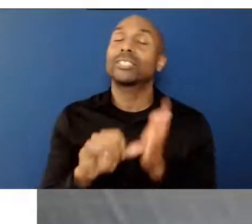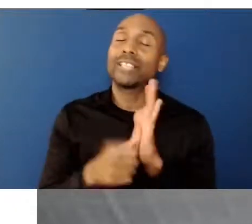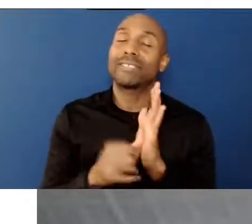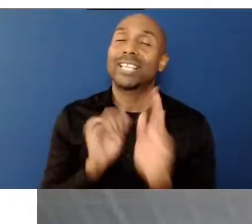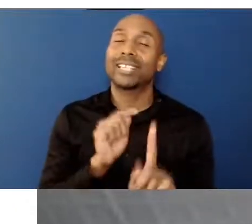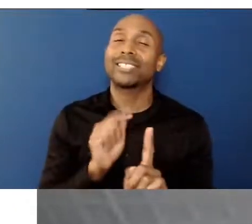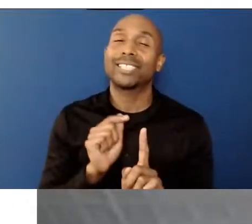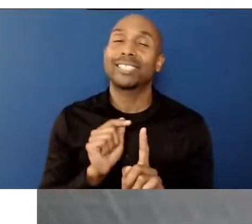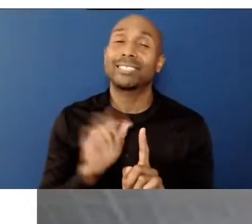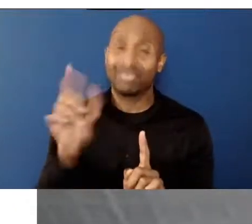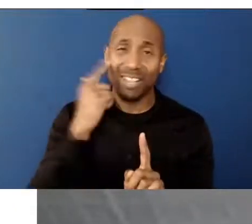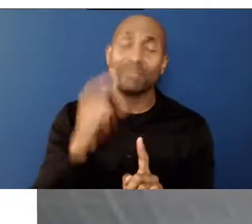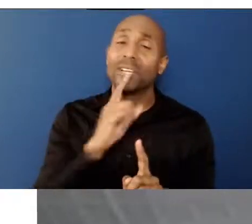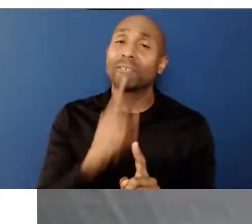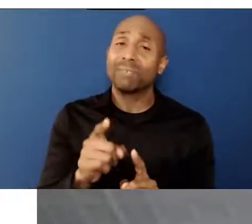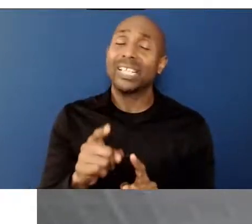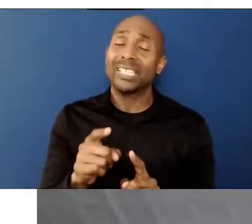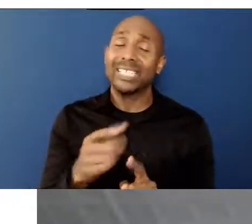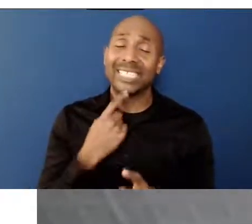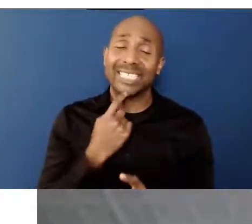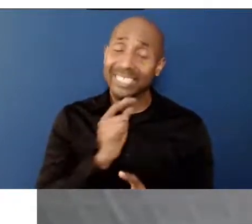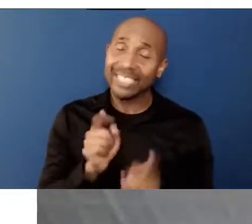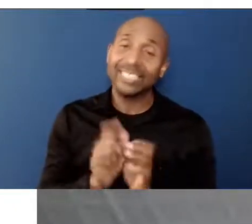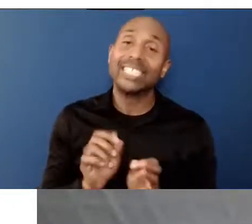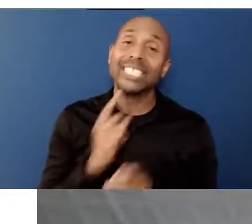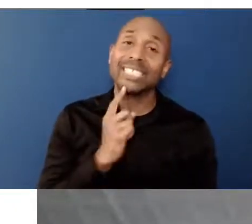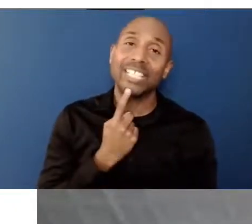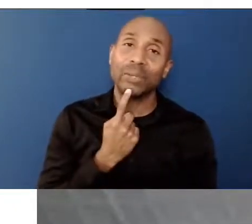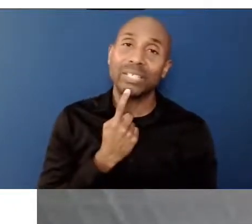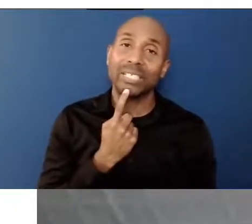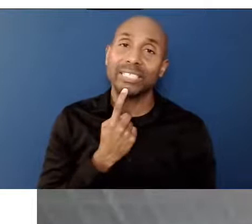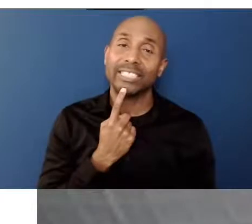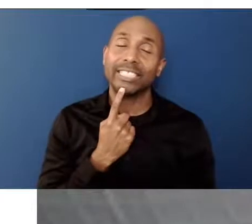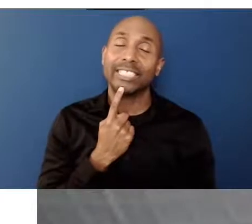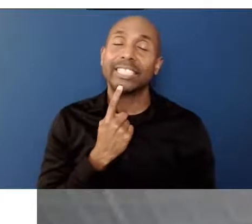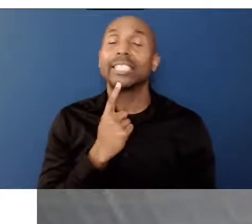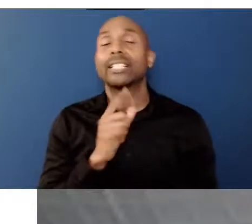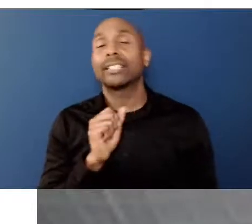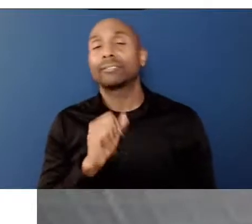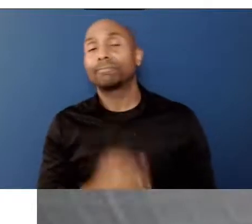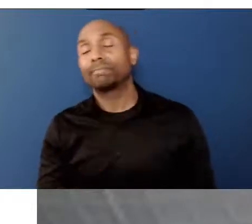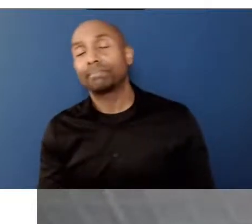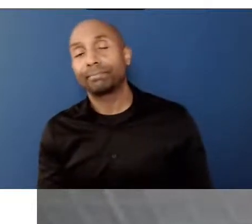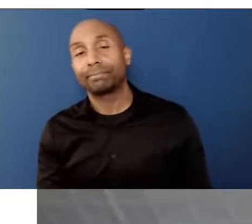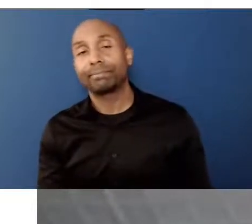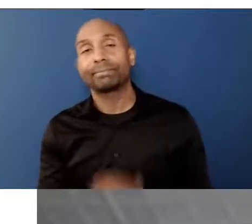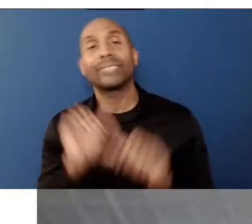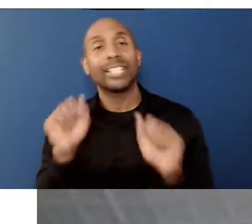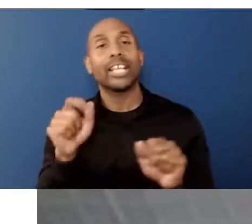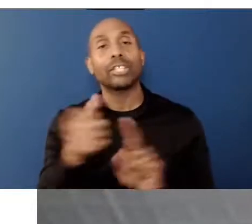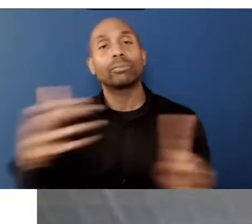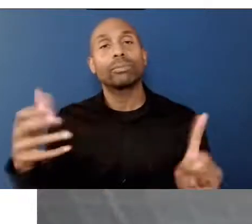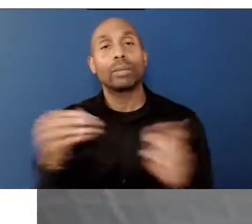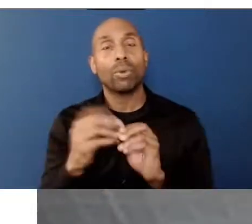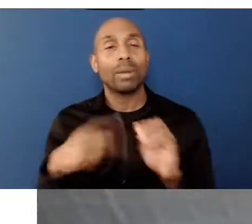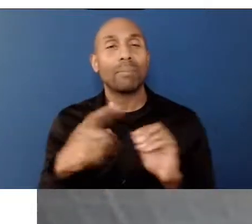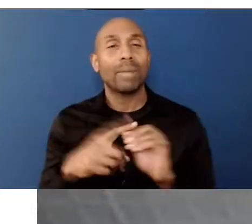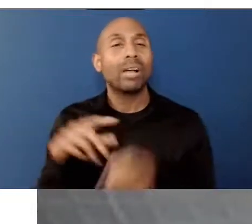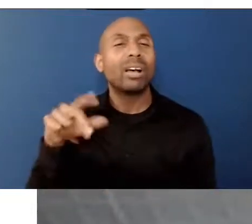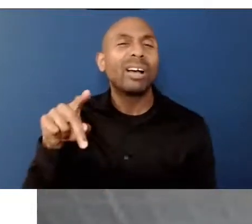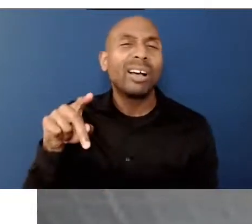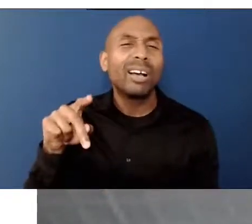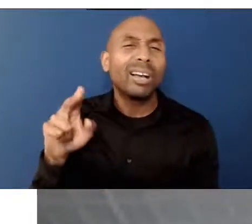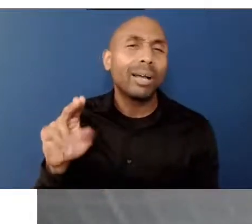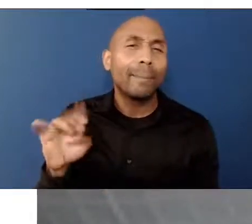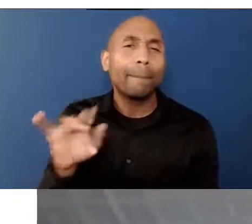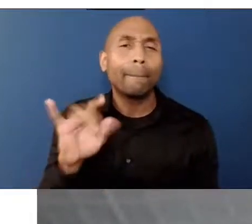So can you tell us a little bit more about the prescribed public sector bodies and kind of example of who they are and what